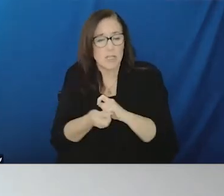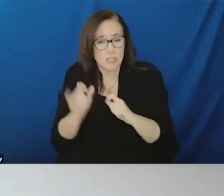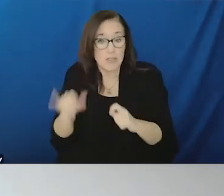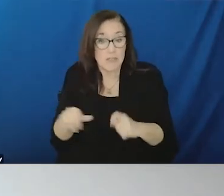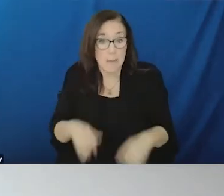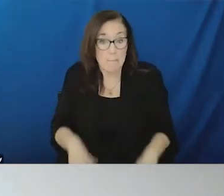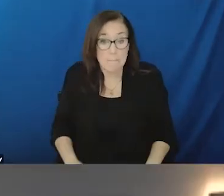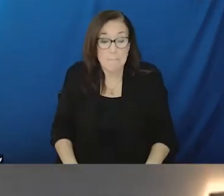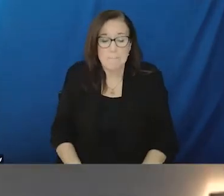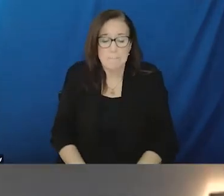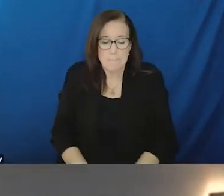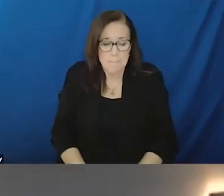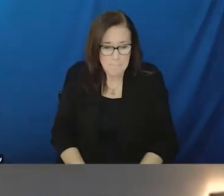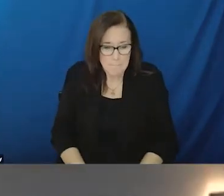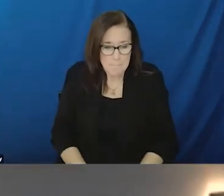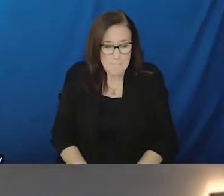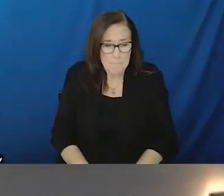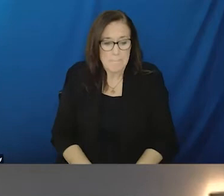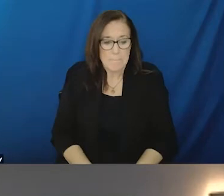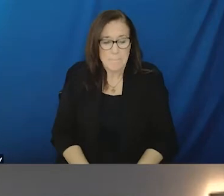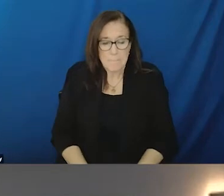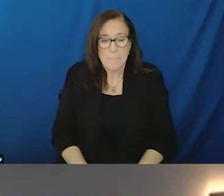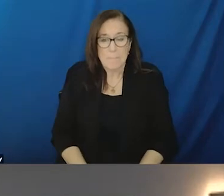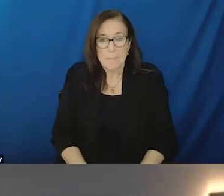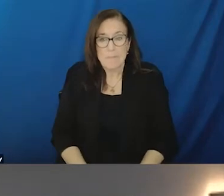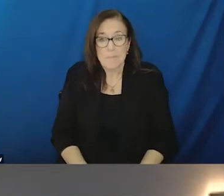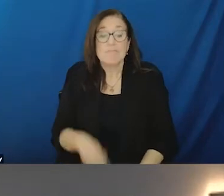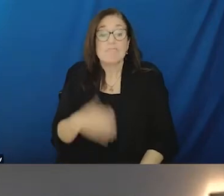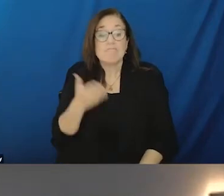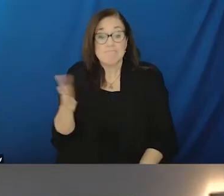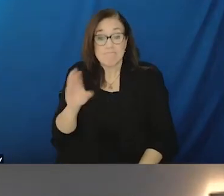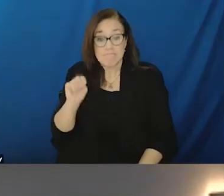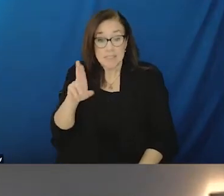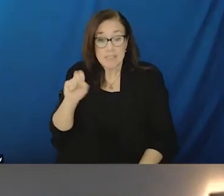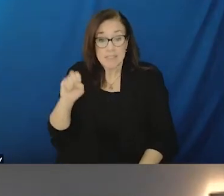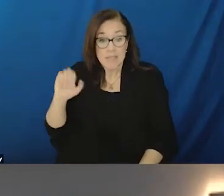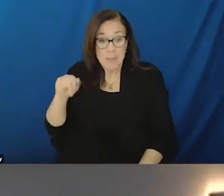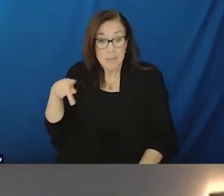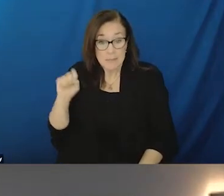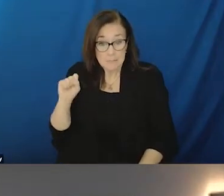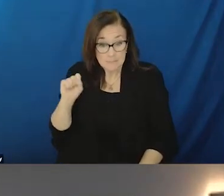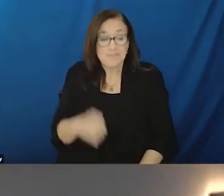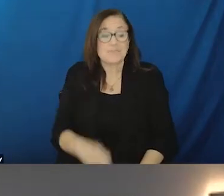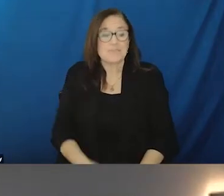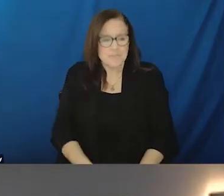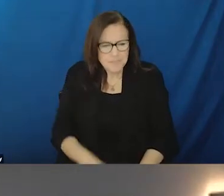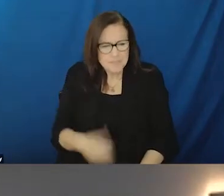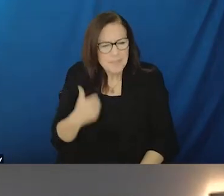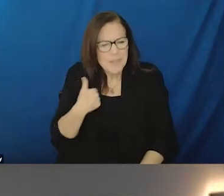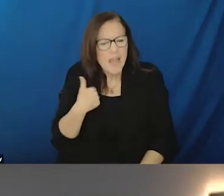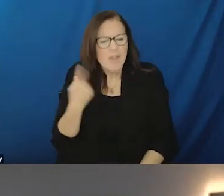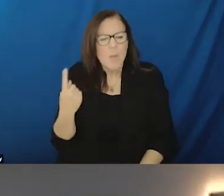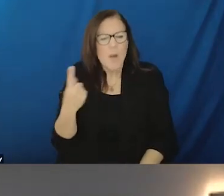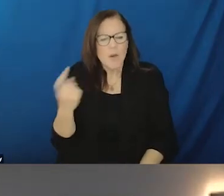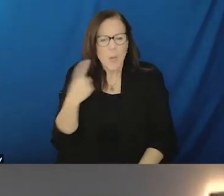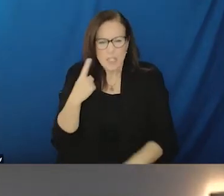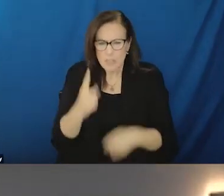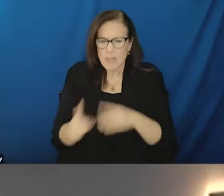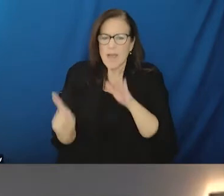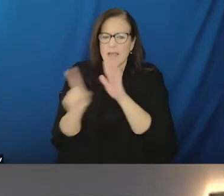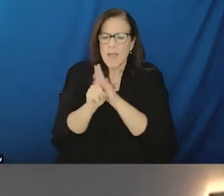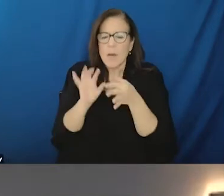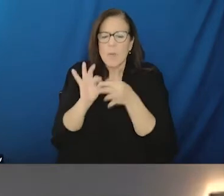Thank you. Ms. Capps. Yeah, I had a question that came up to me about the vaccination rates.